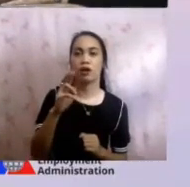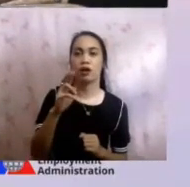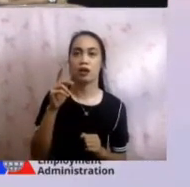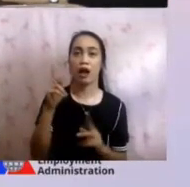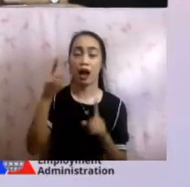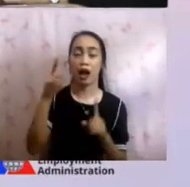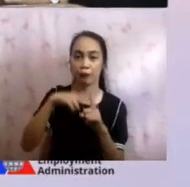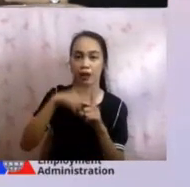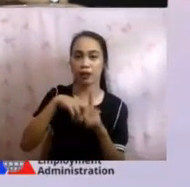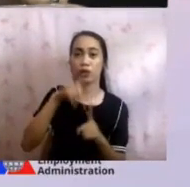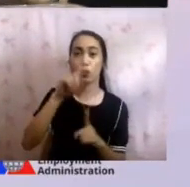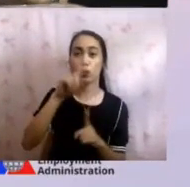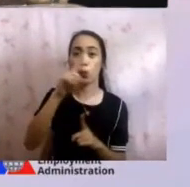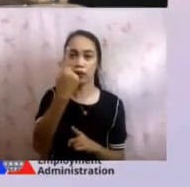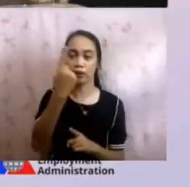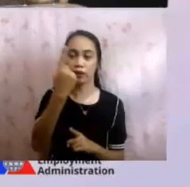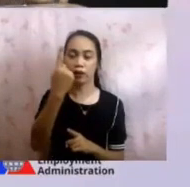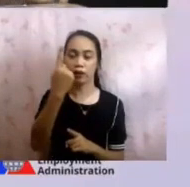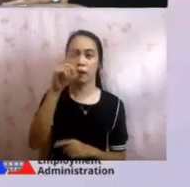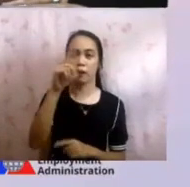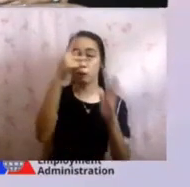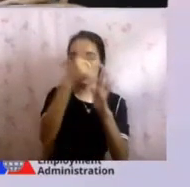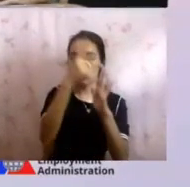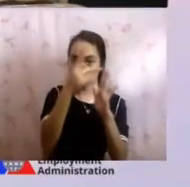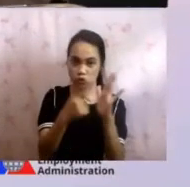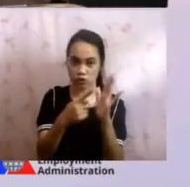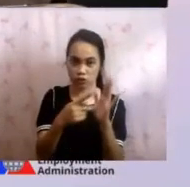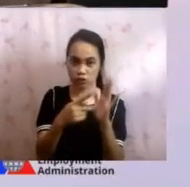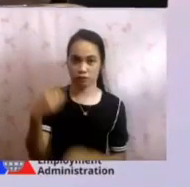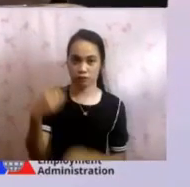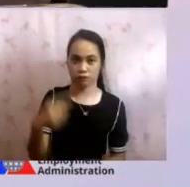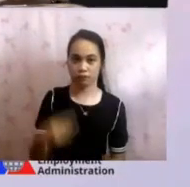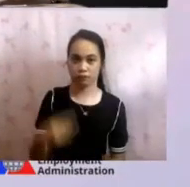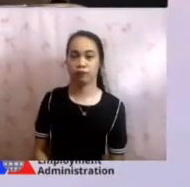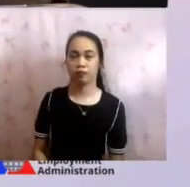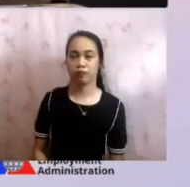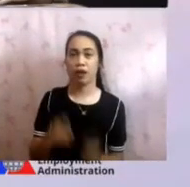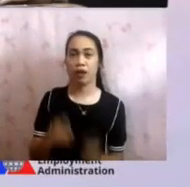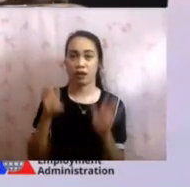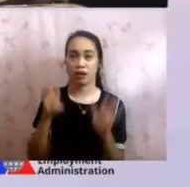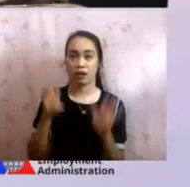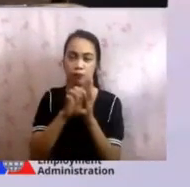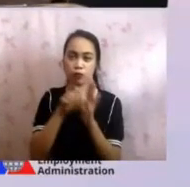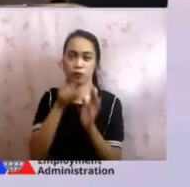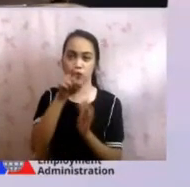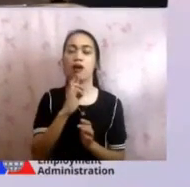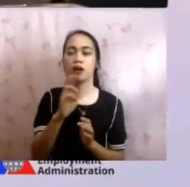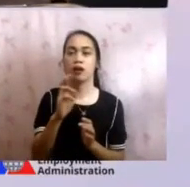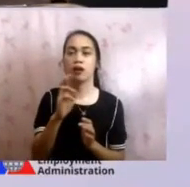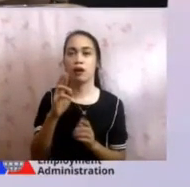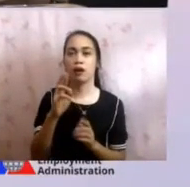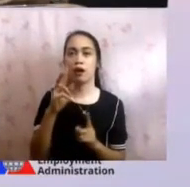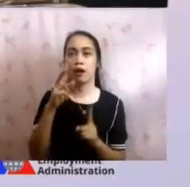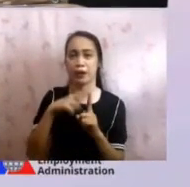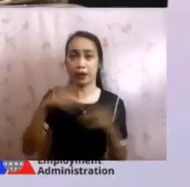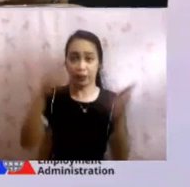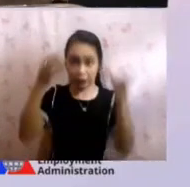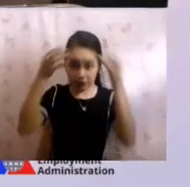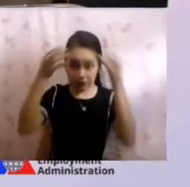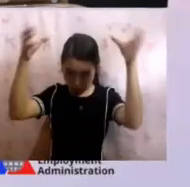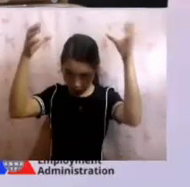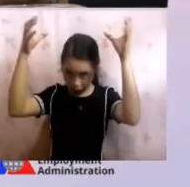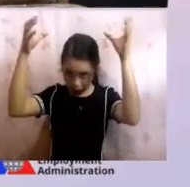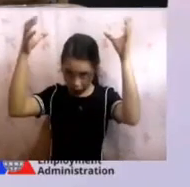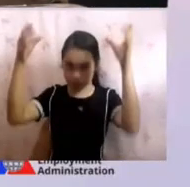available position in your company, but really, guys, the professional way of making the cover letter